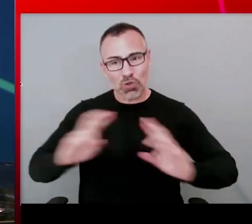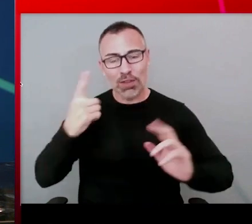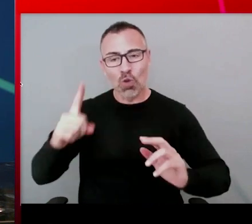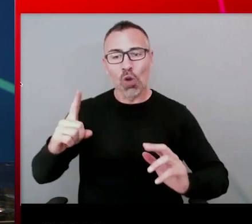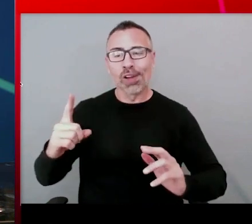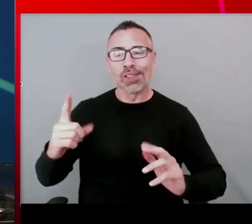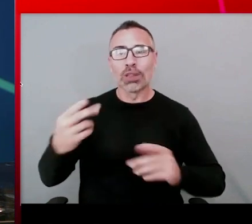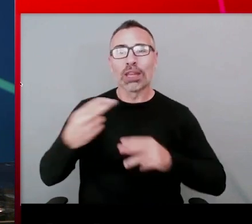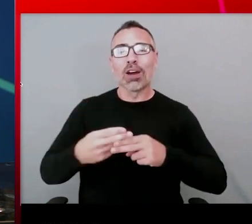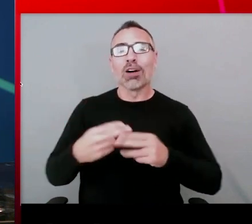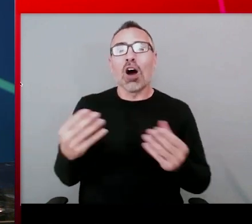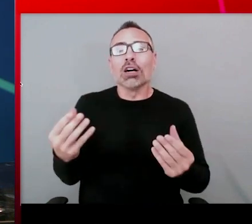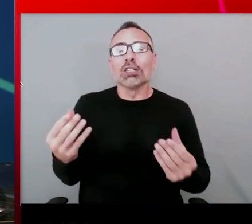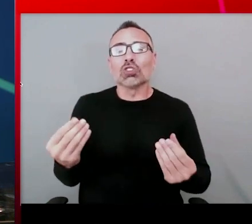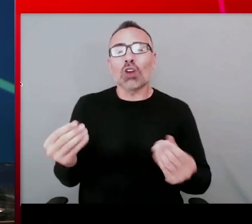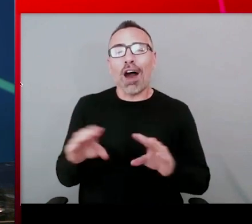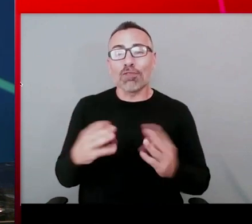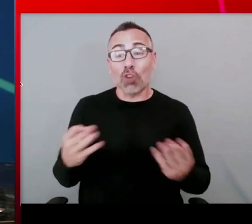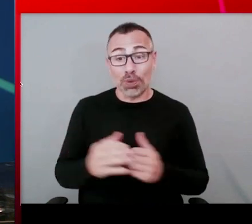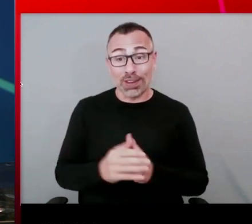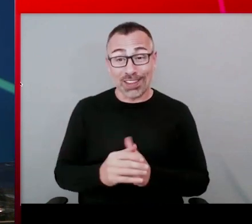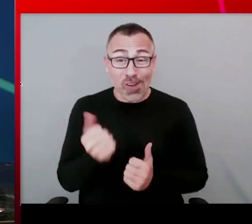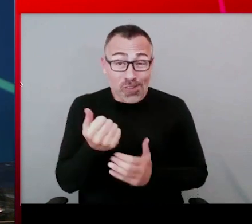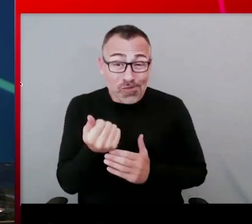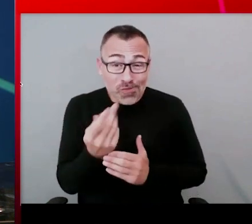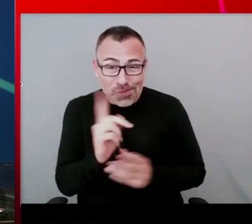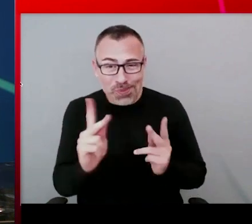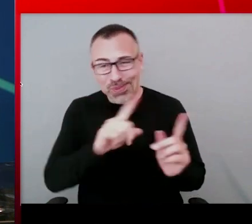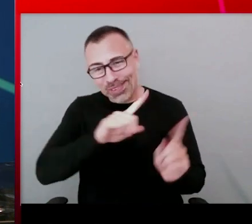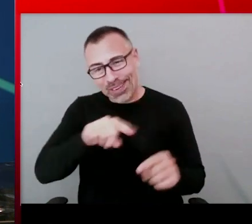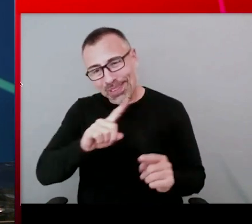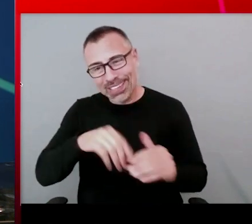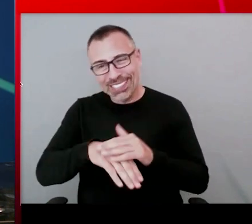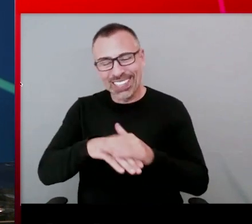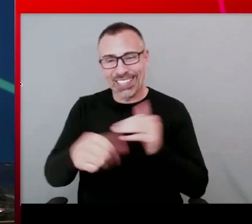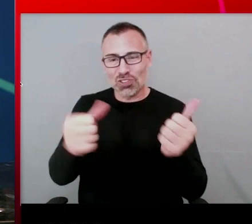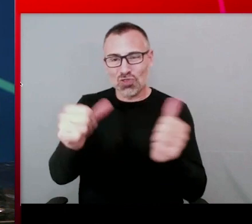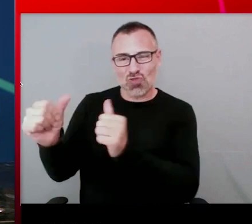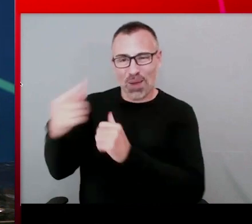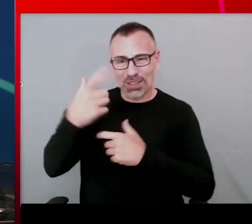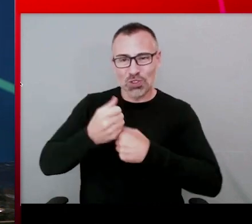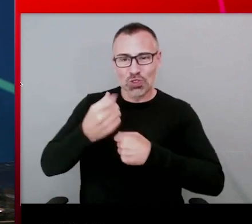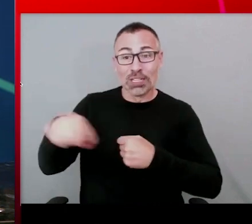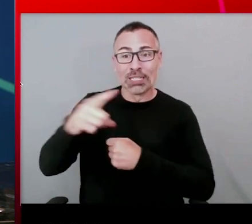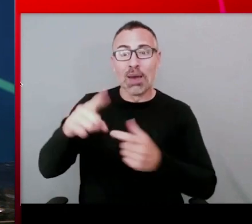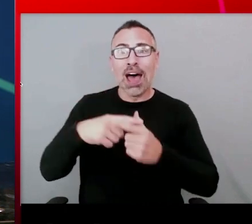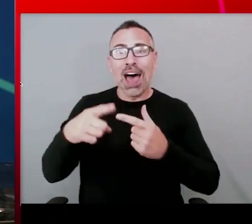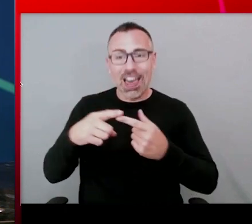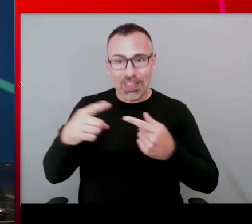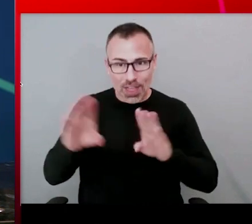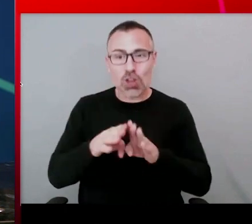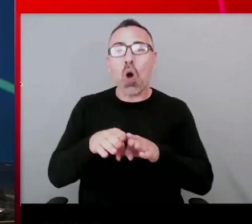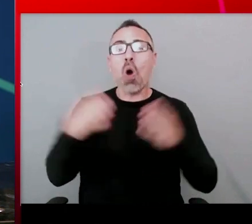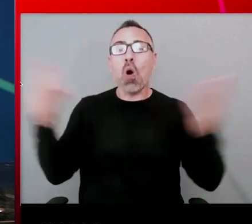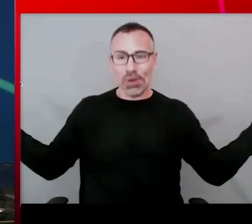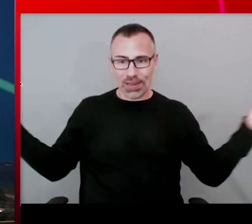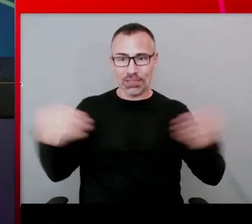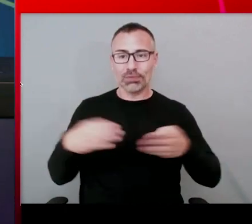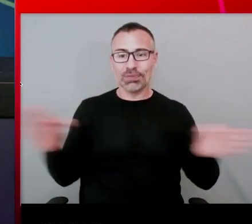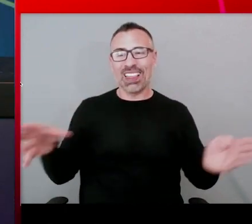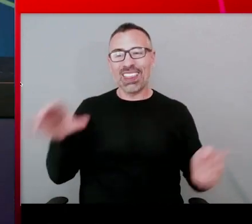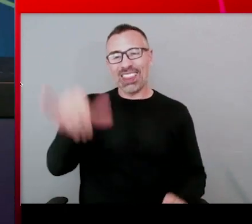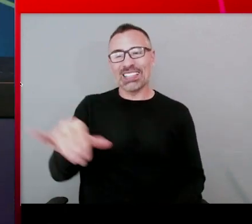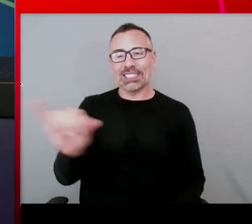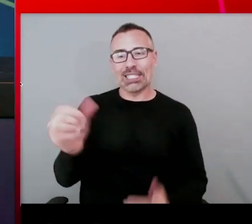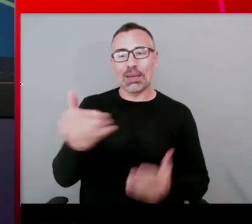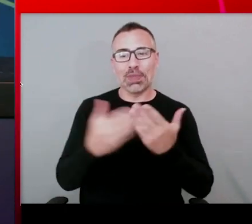people in, the trusted, to try your store out, and then eventually you can start to sprinkle it out to a larger audience, right? That's what feature flags are all about.